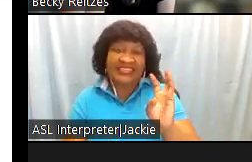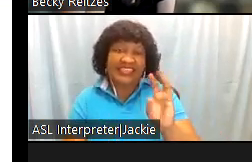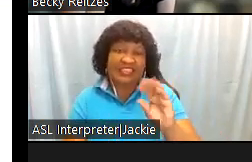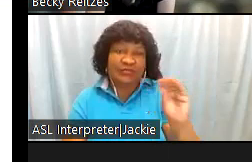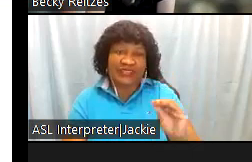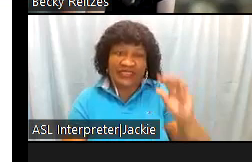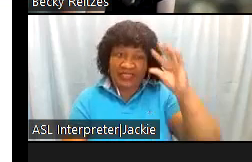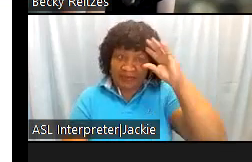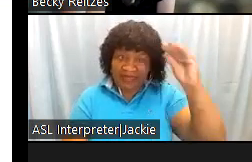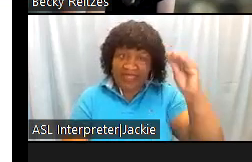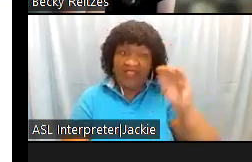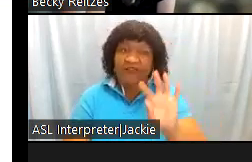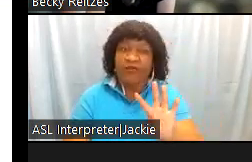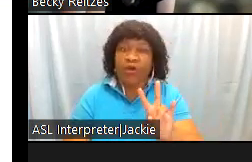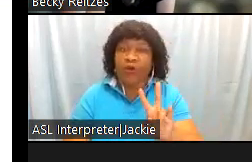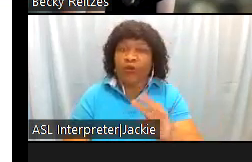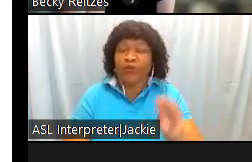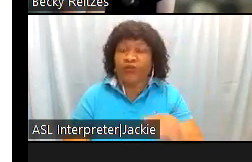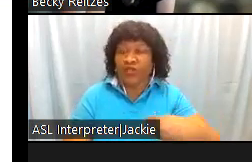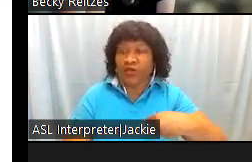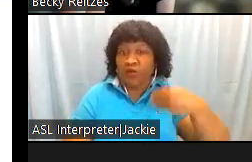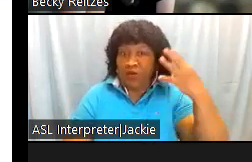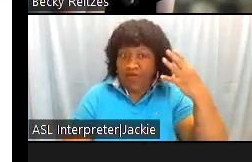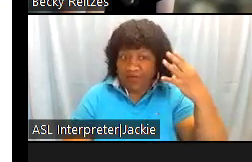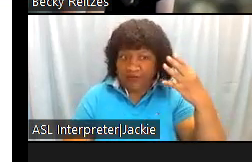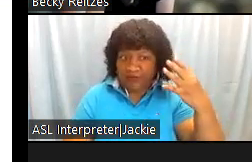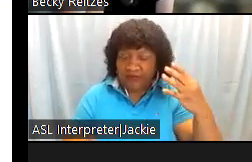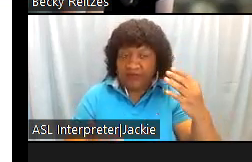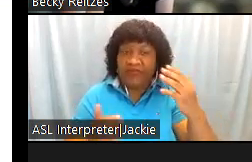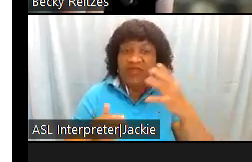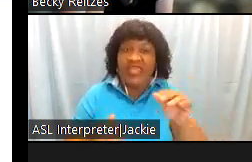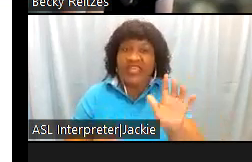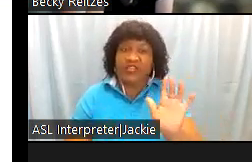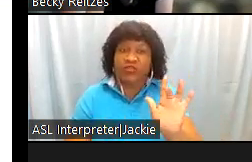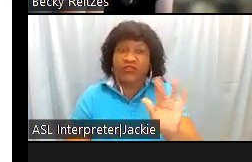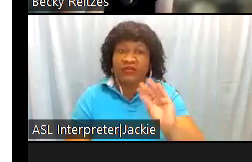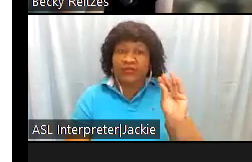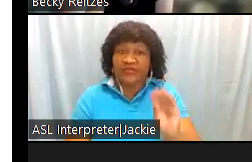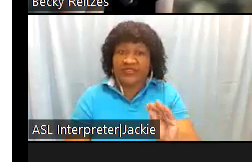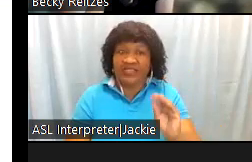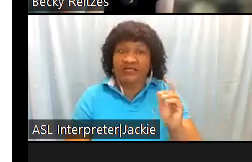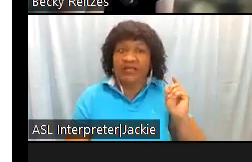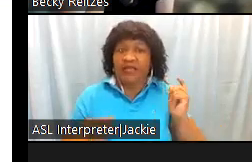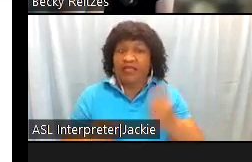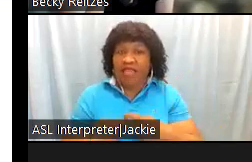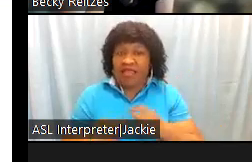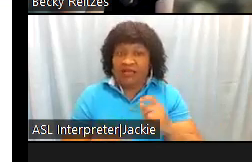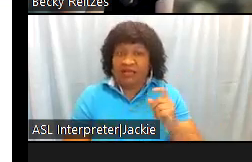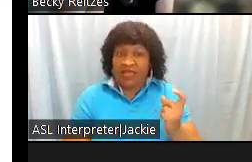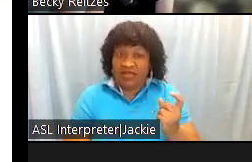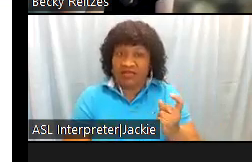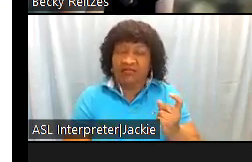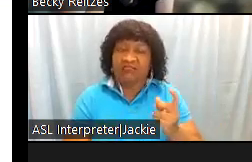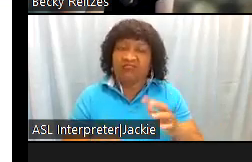and here 42% are white, and then 25% are Latinx. So super